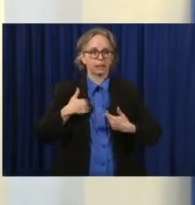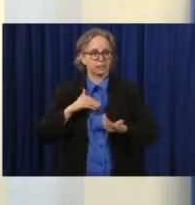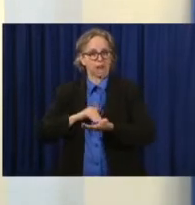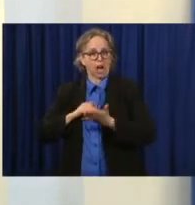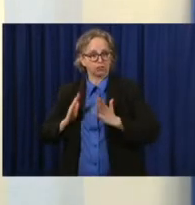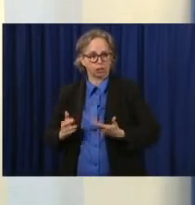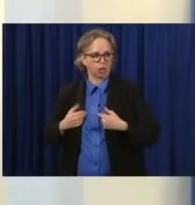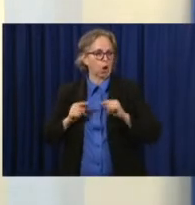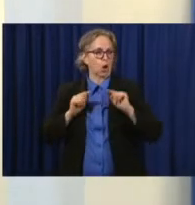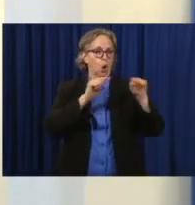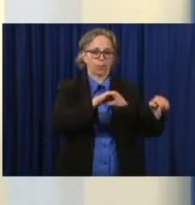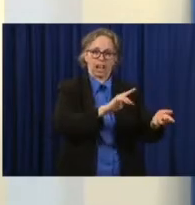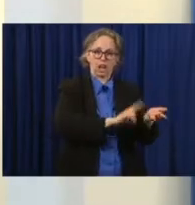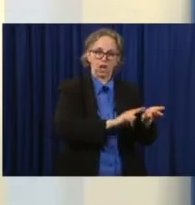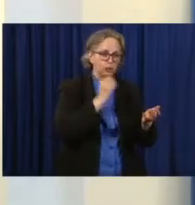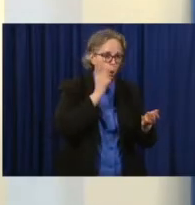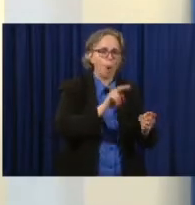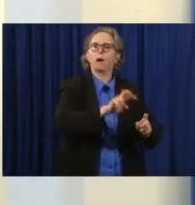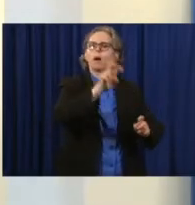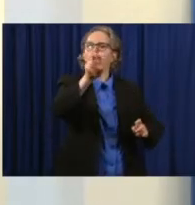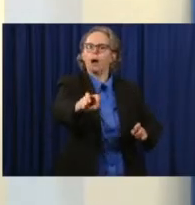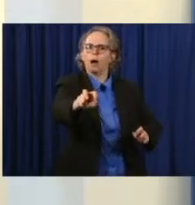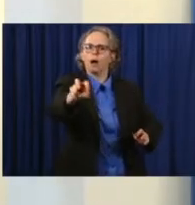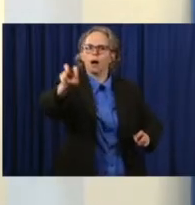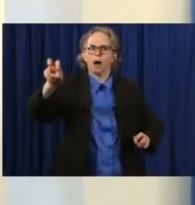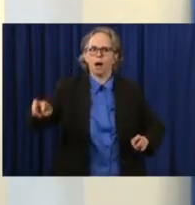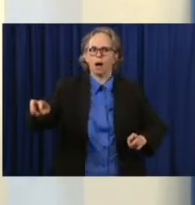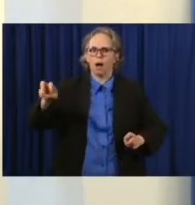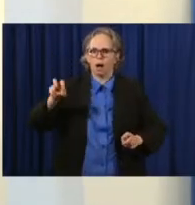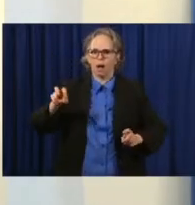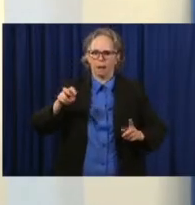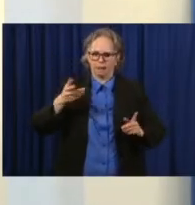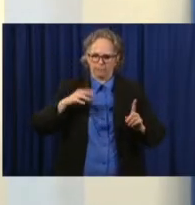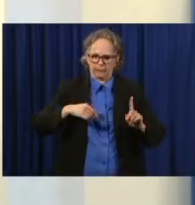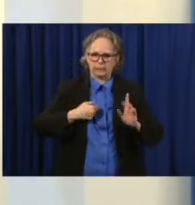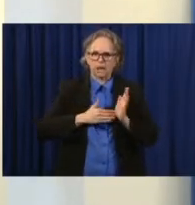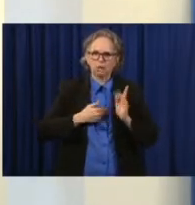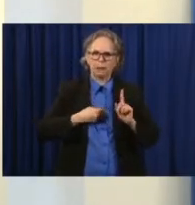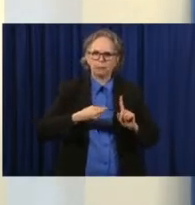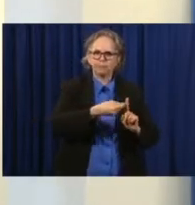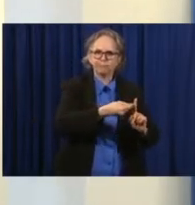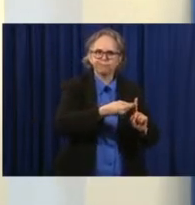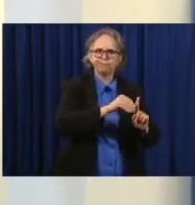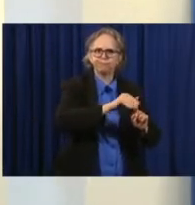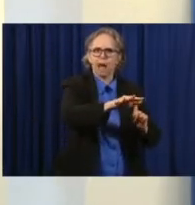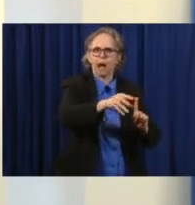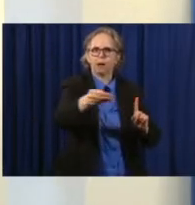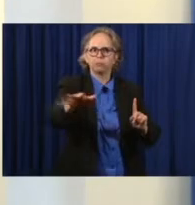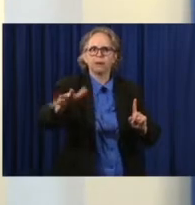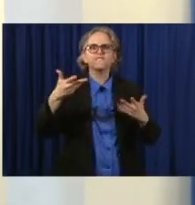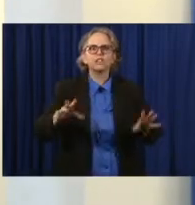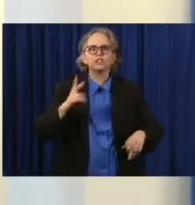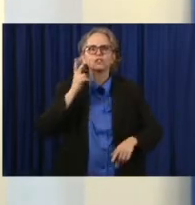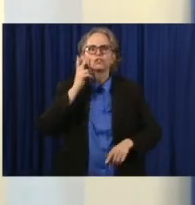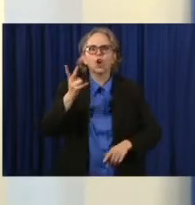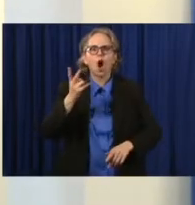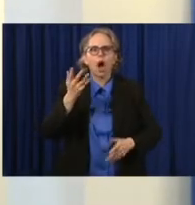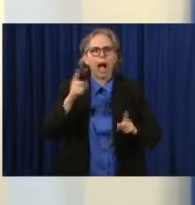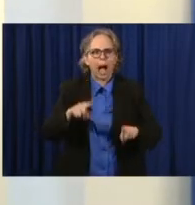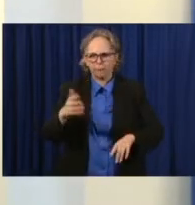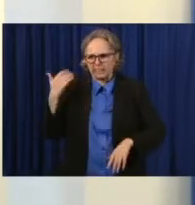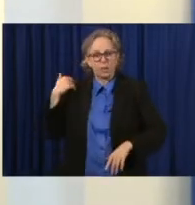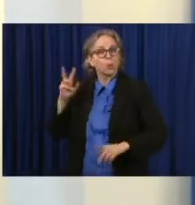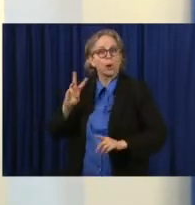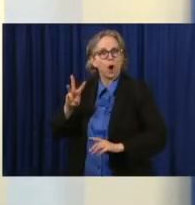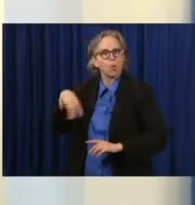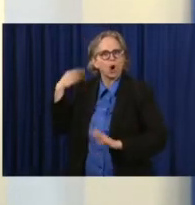I then can be like transmitting that. And we saw that. We saw that early on in Washington, where we really learned about this virus. We saw